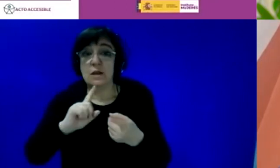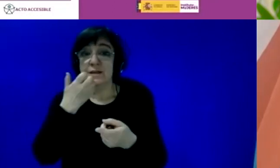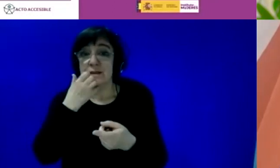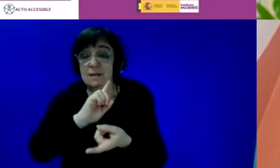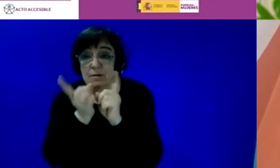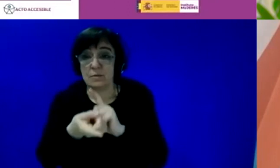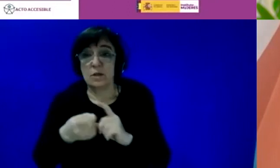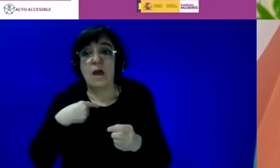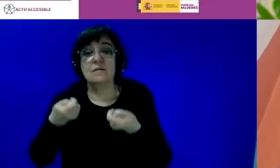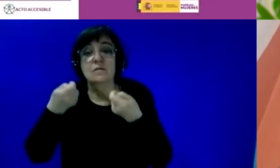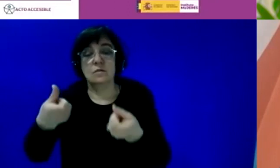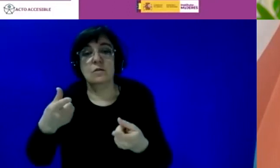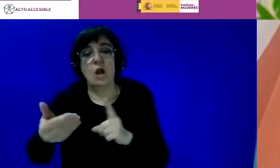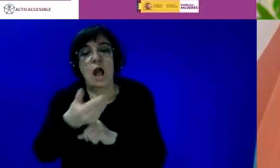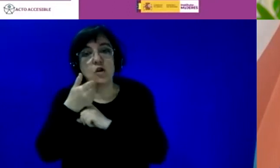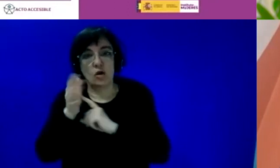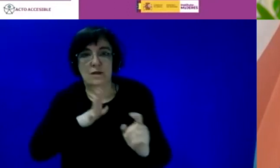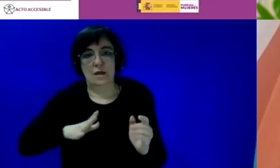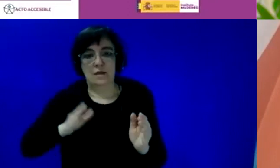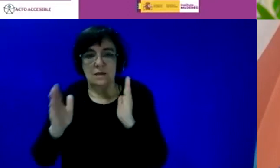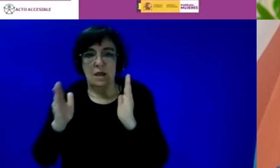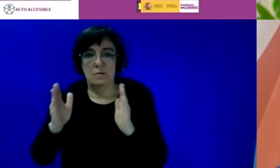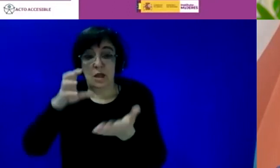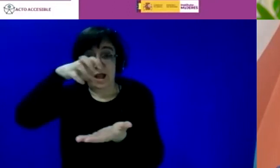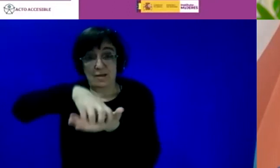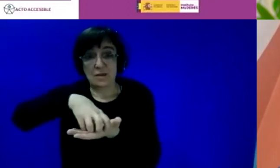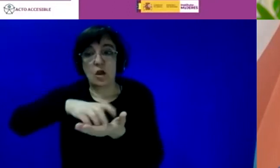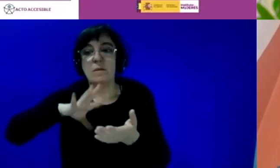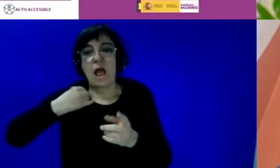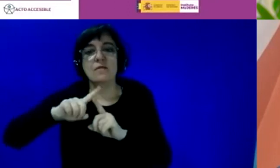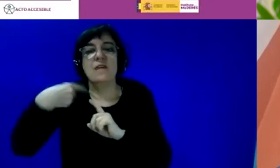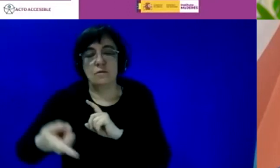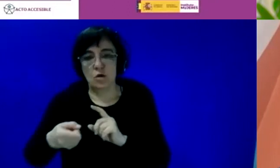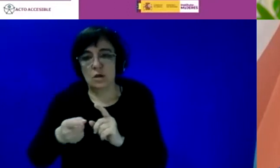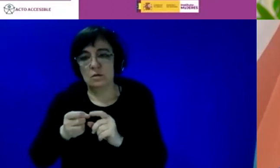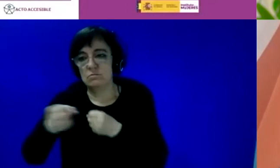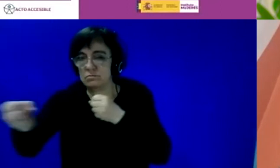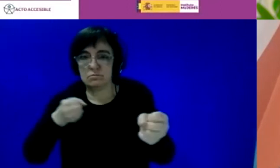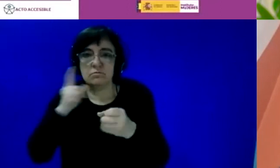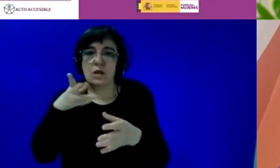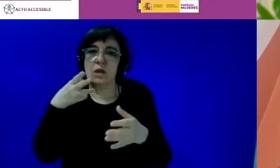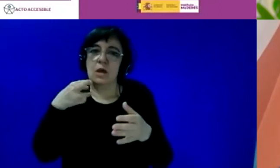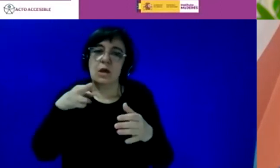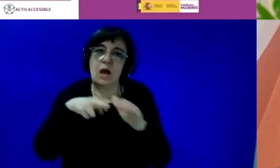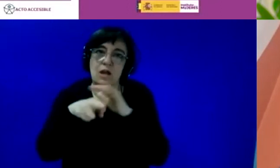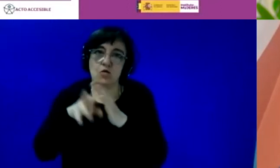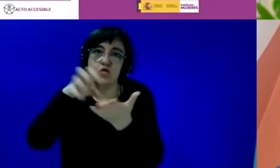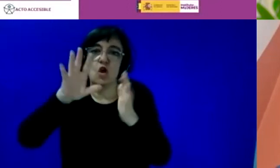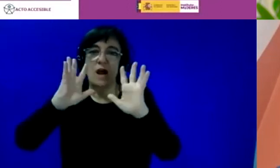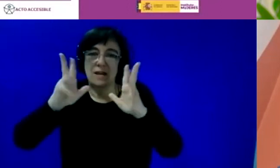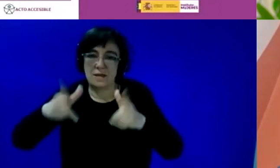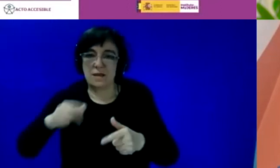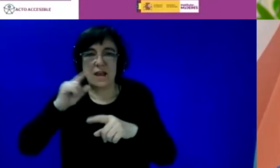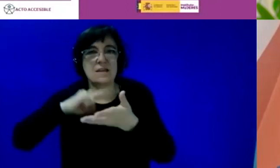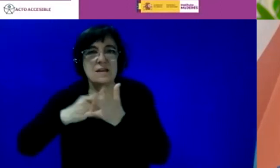kind of, if they have any relatives in the countries, or they can be housed temporarily in those